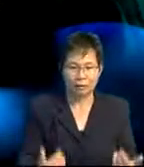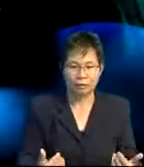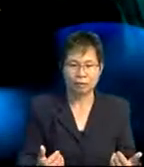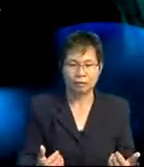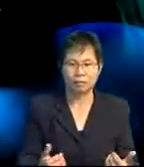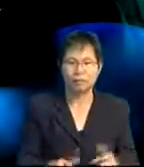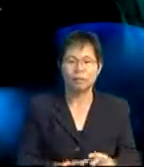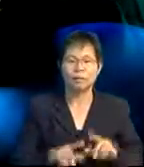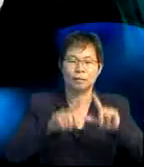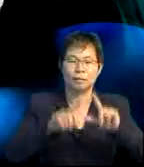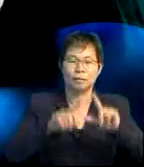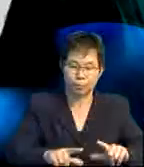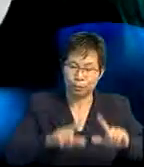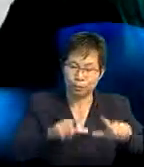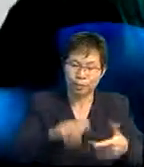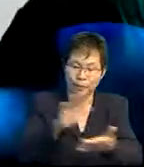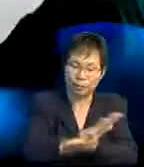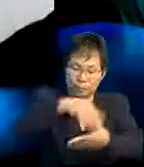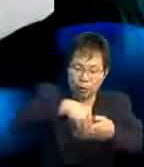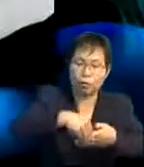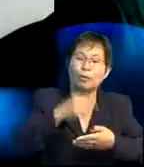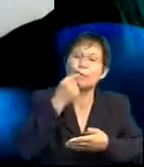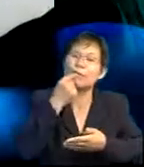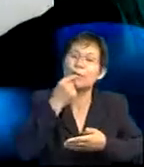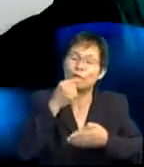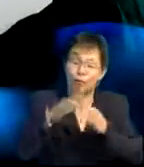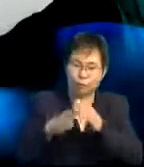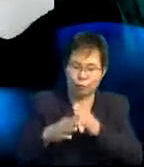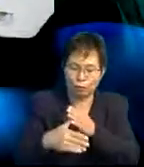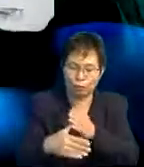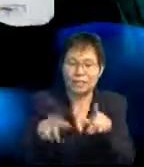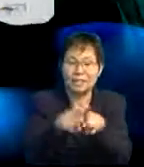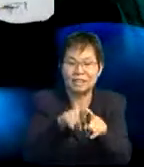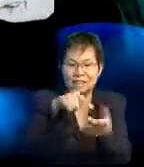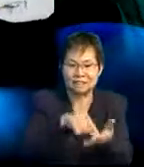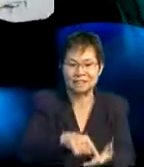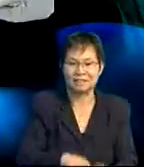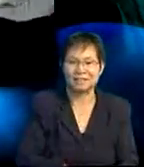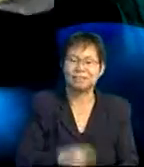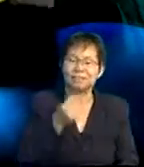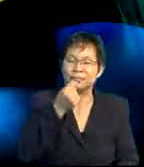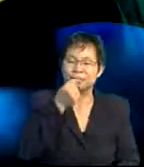Now, put a paper clip onto the mouth of the fish like this.